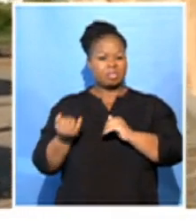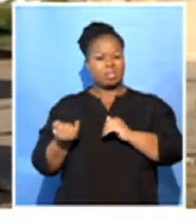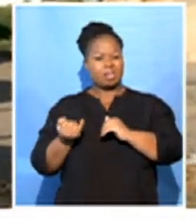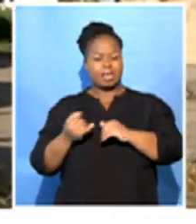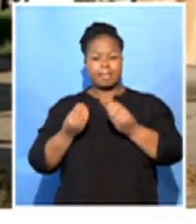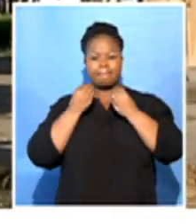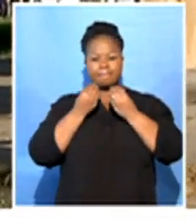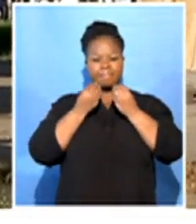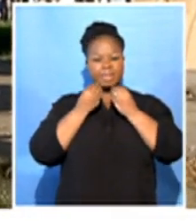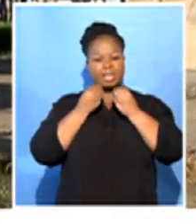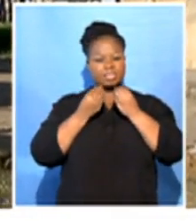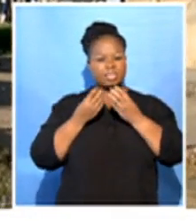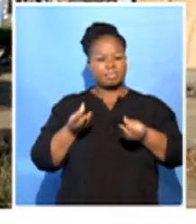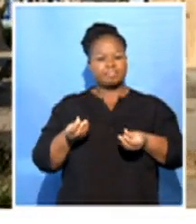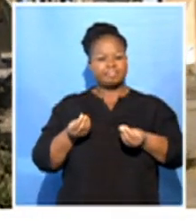of plastic-like